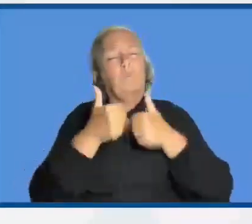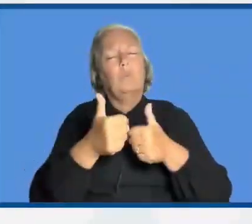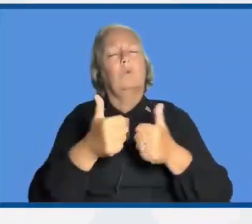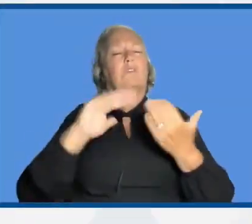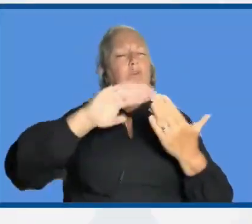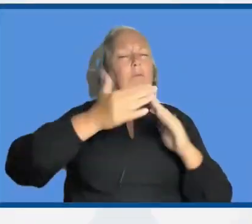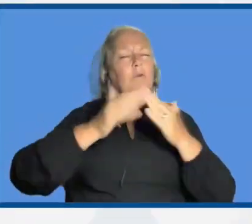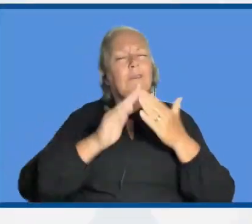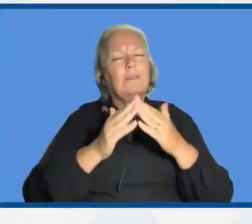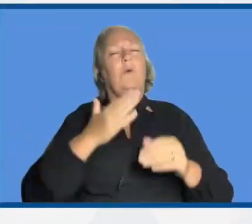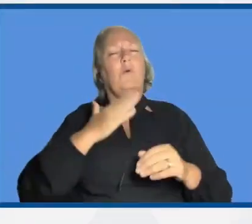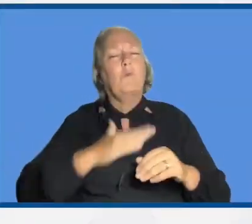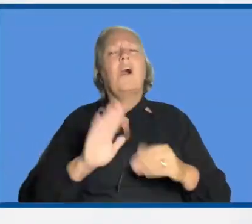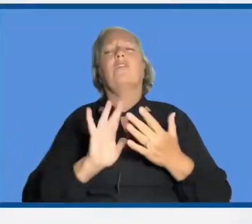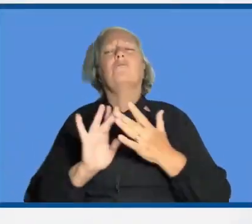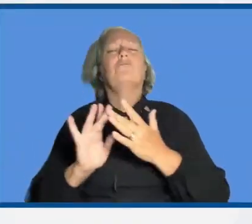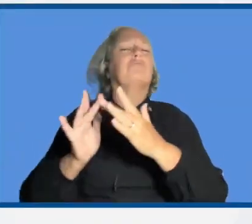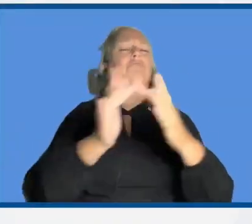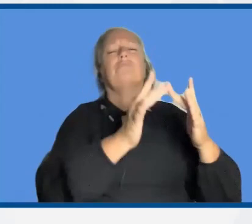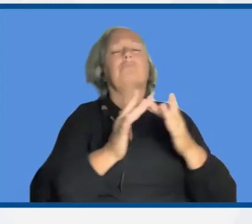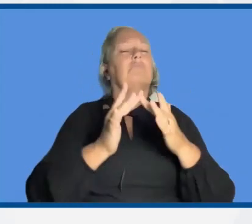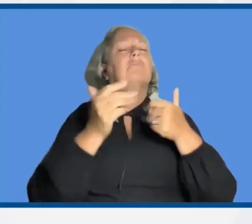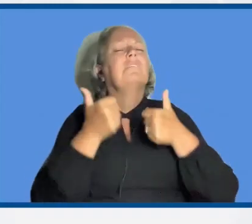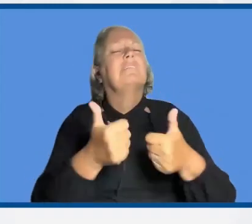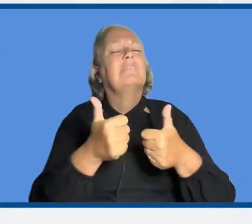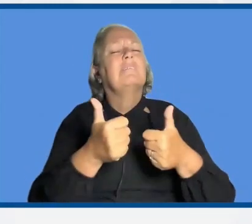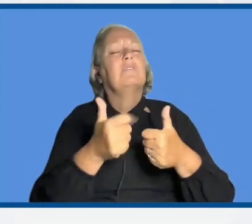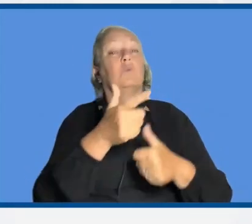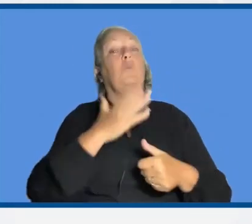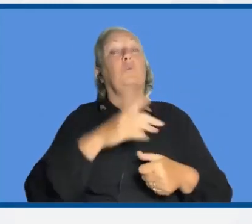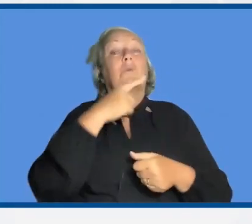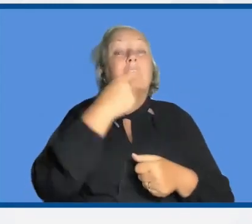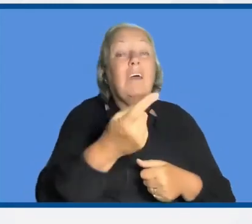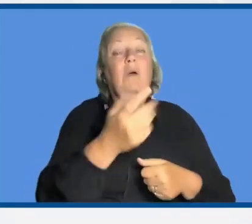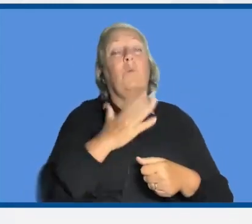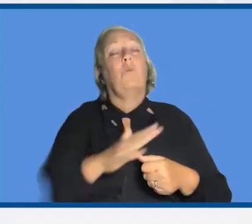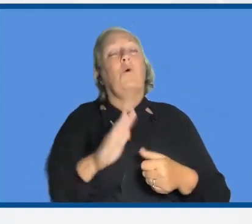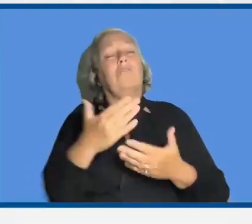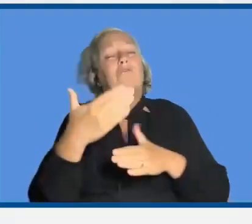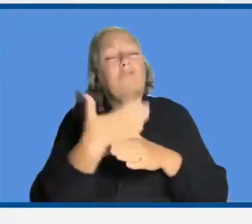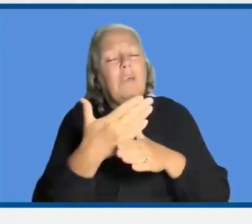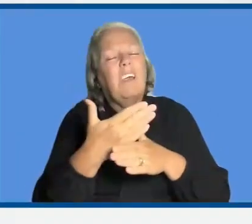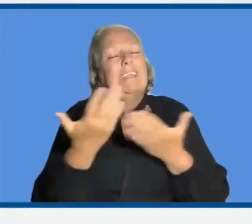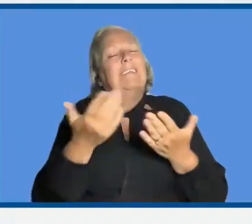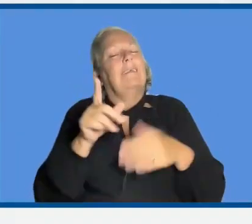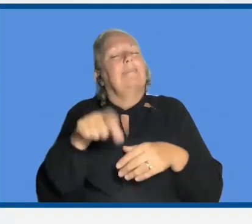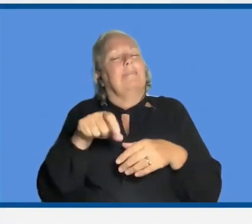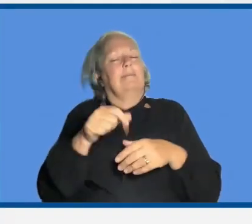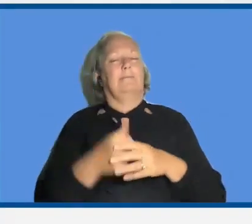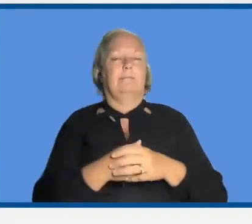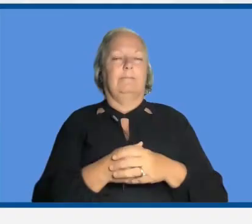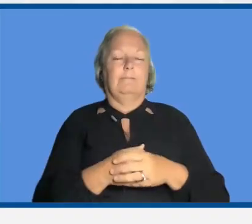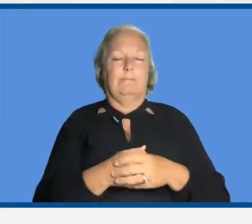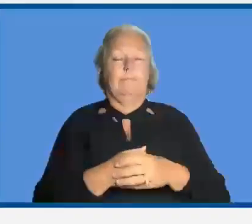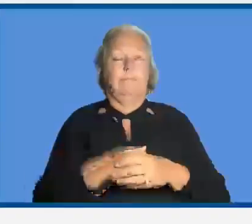that needed to be expressed or said. So, from where the Vice President ended,